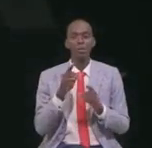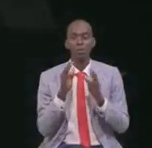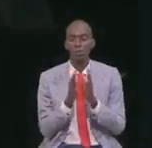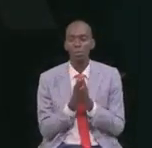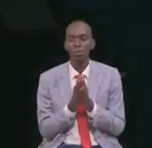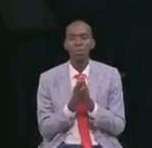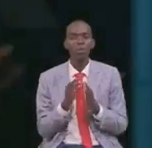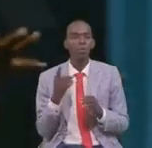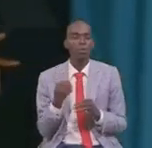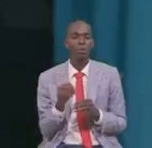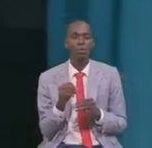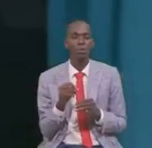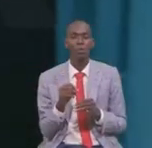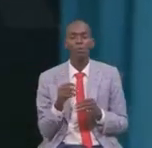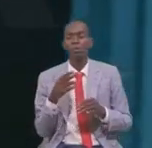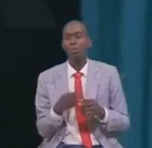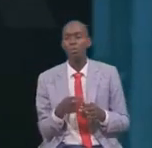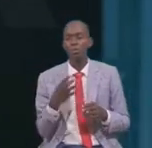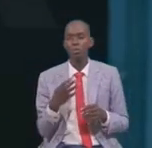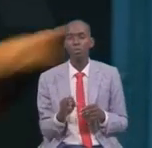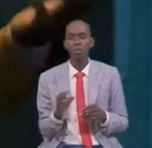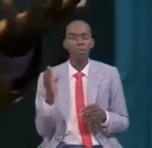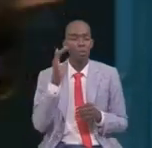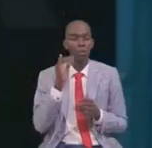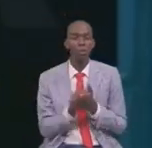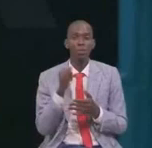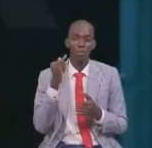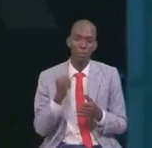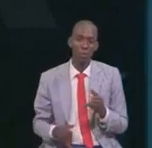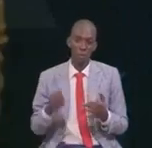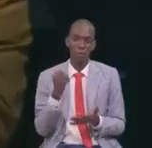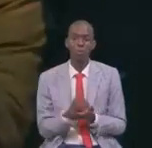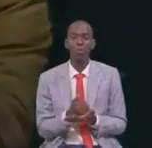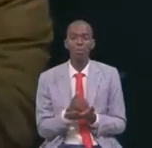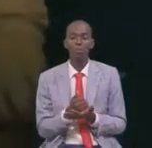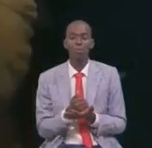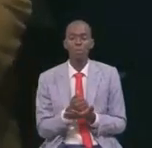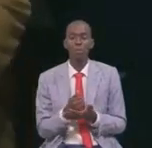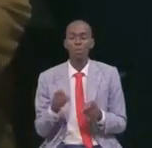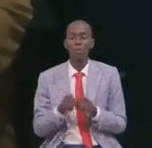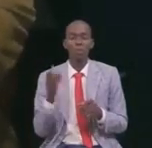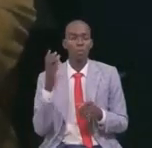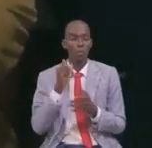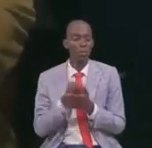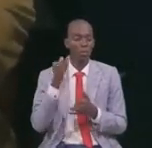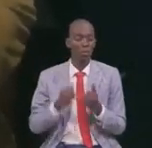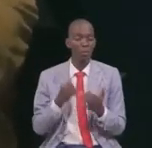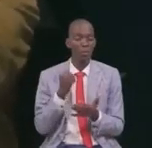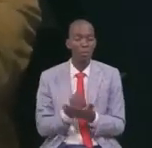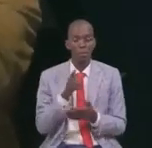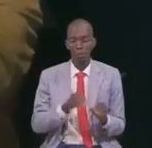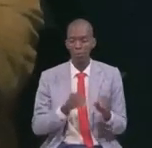name of Jesus, and you hear the final amen, at that final amen, you put your